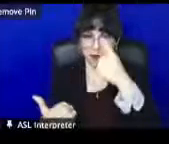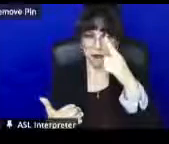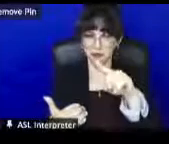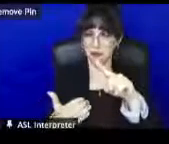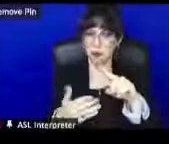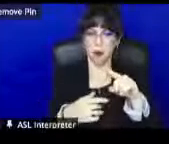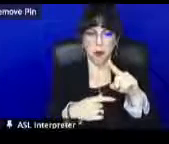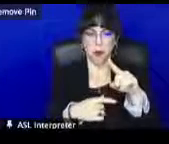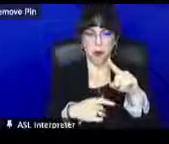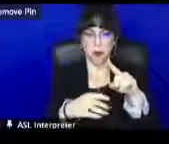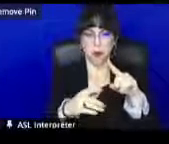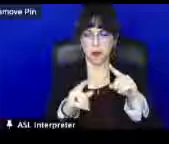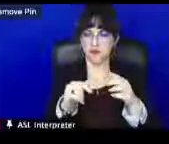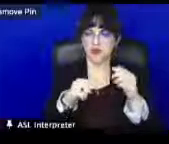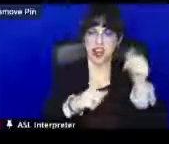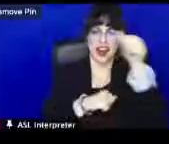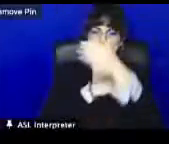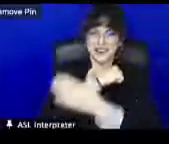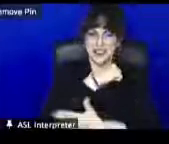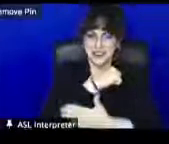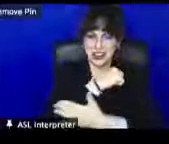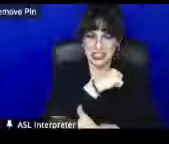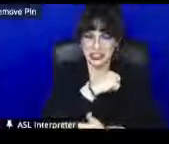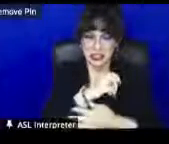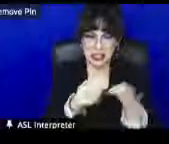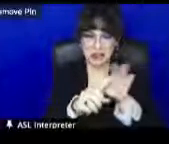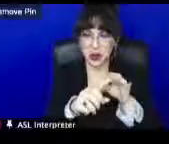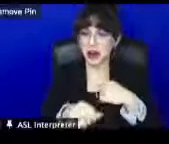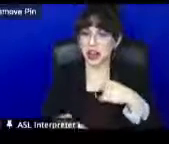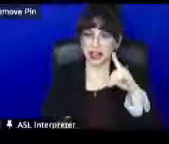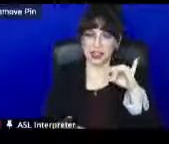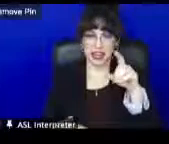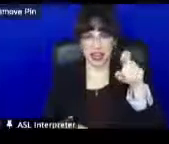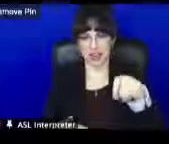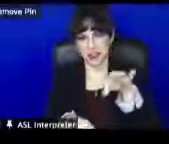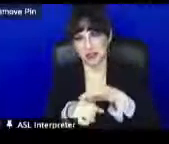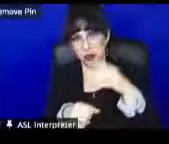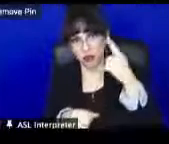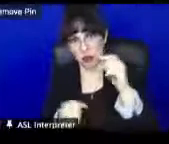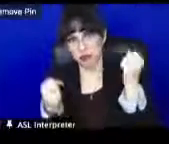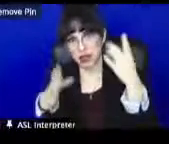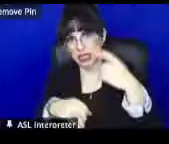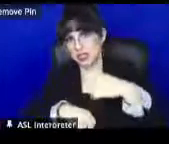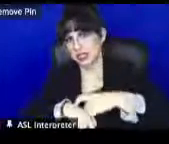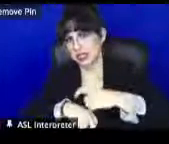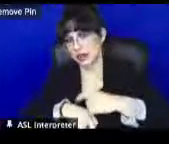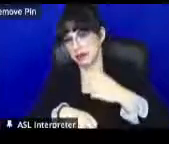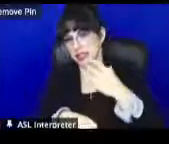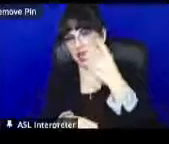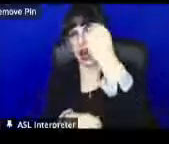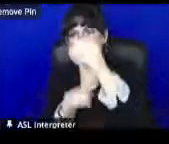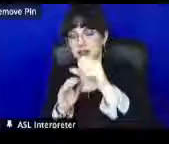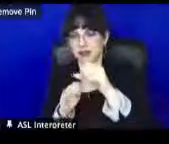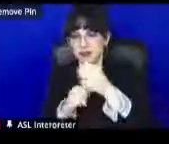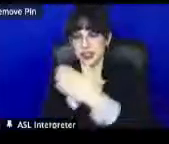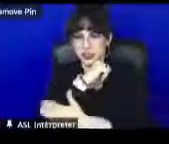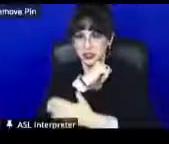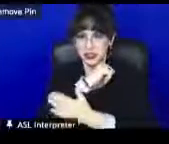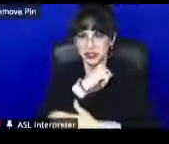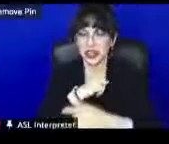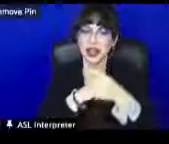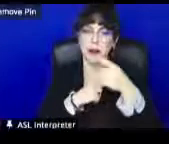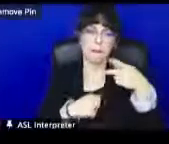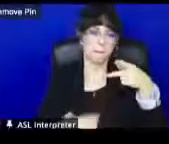I've had occasion to do it on multiple occasions. The Pentagon does have a relay